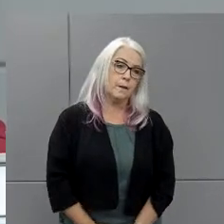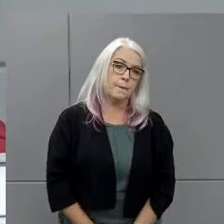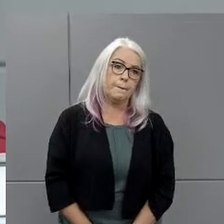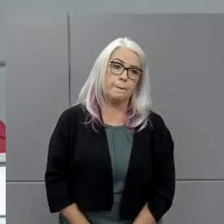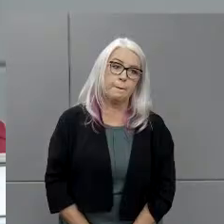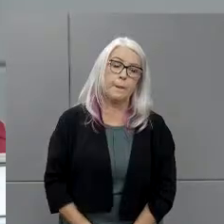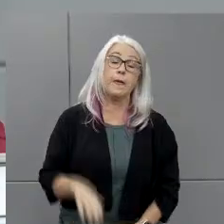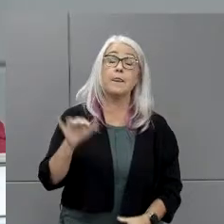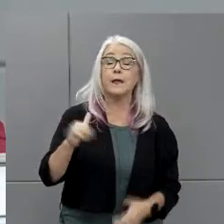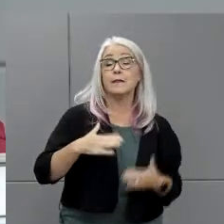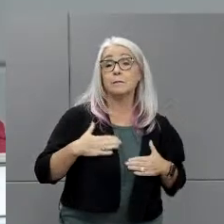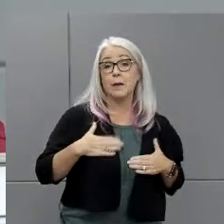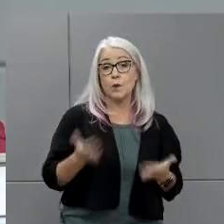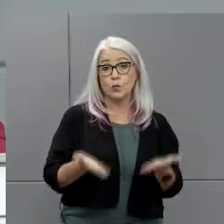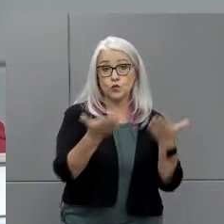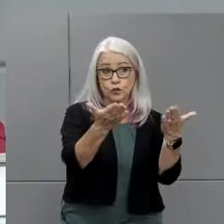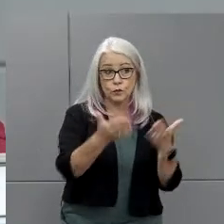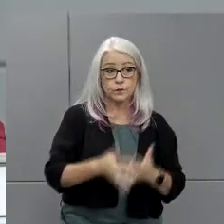That's my motion.